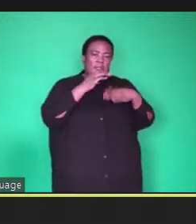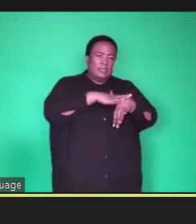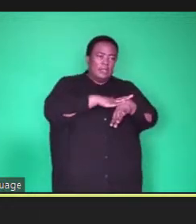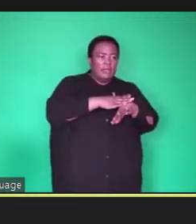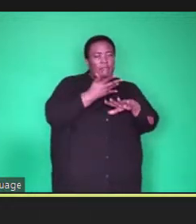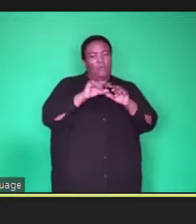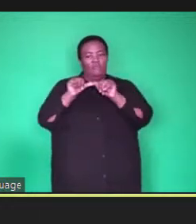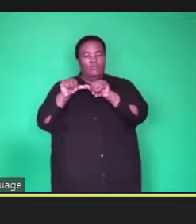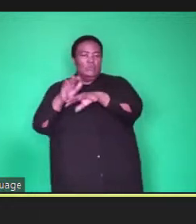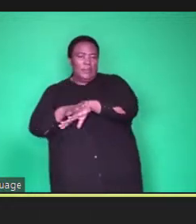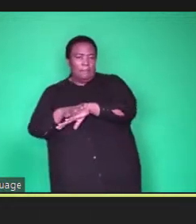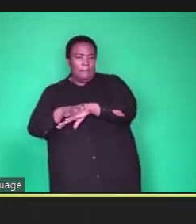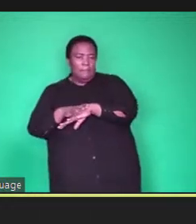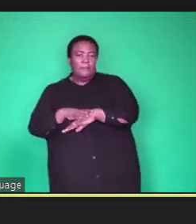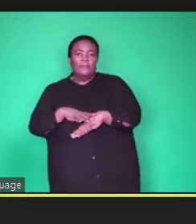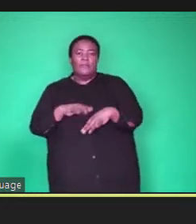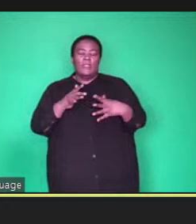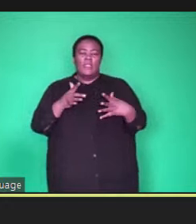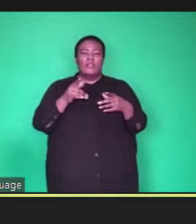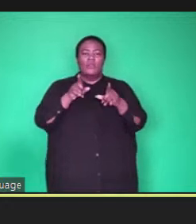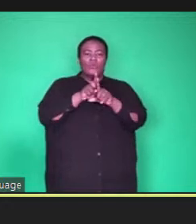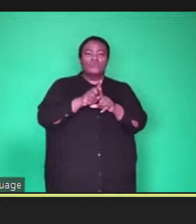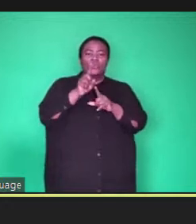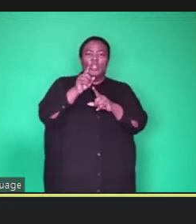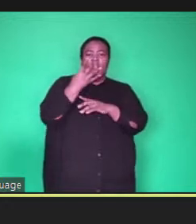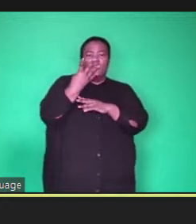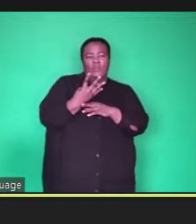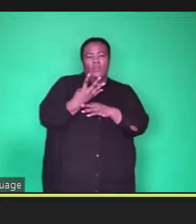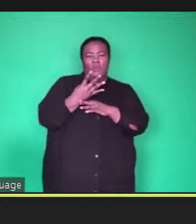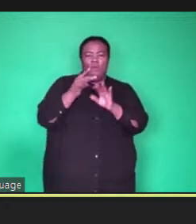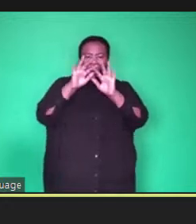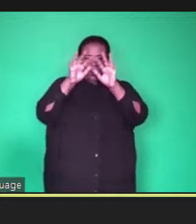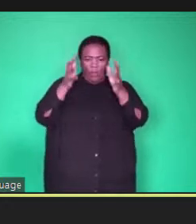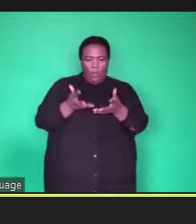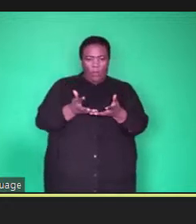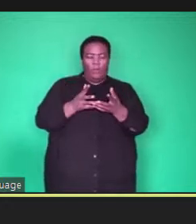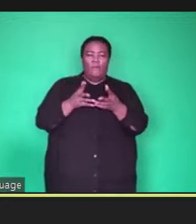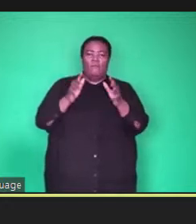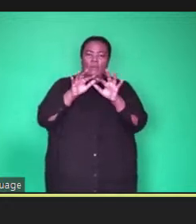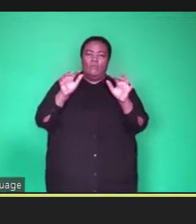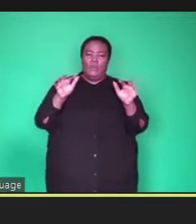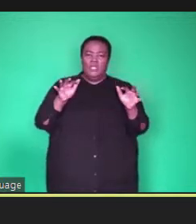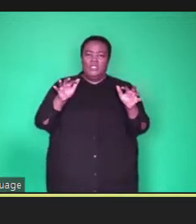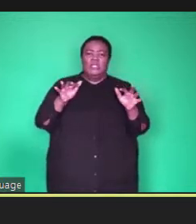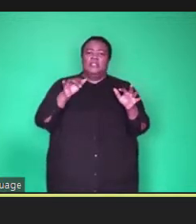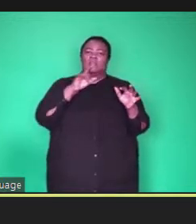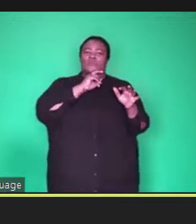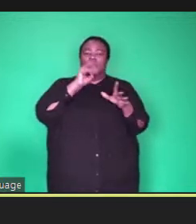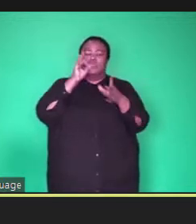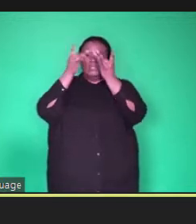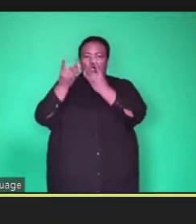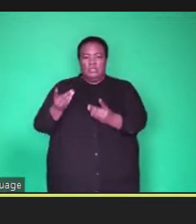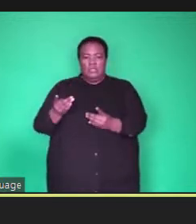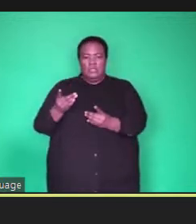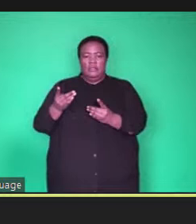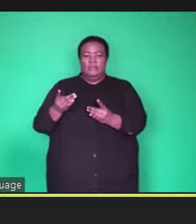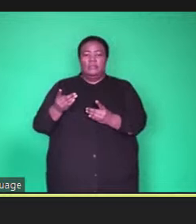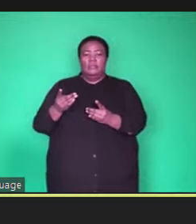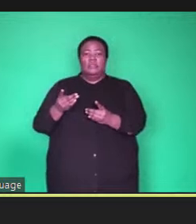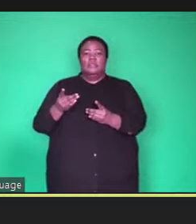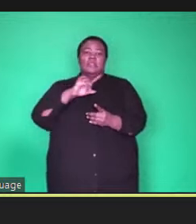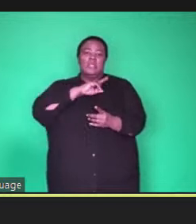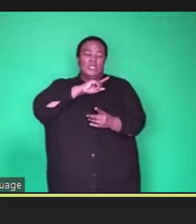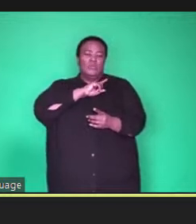hazard of the whole population at risk? A very precise statistical measure across a big population. That's why you're seeing